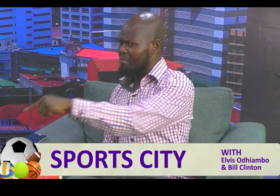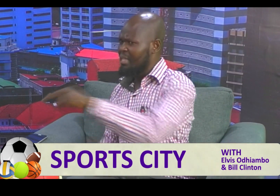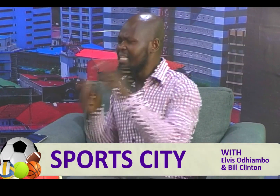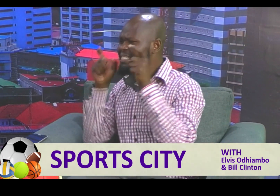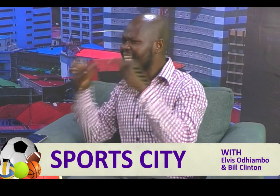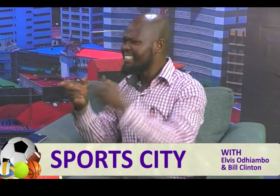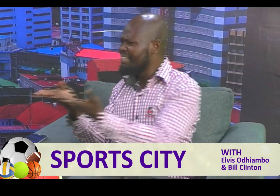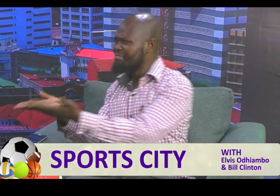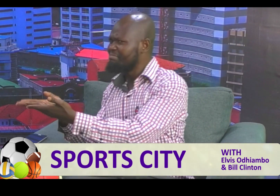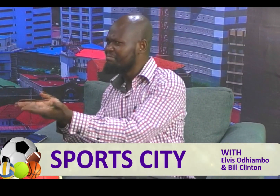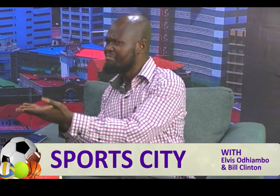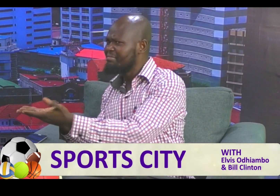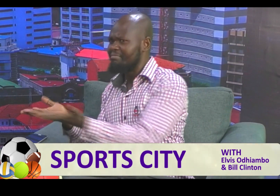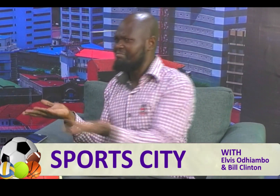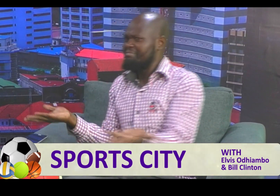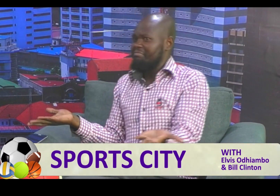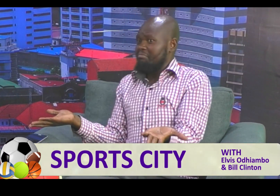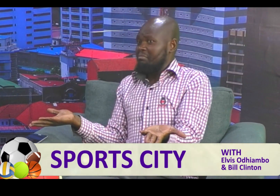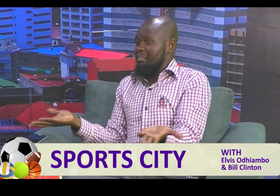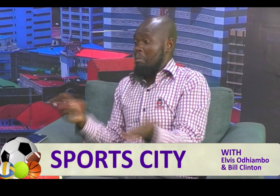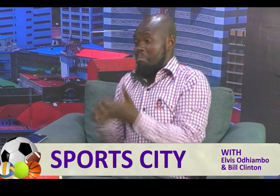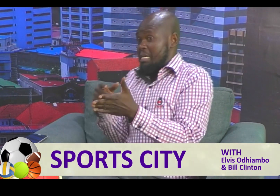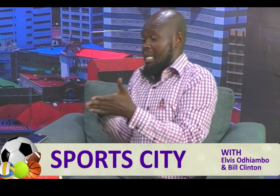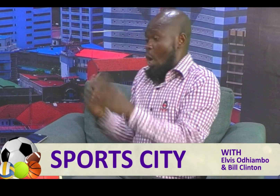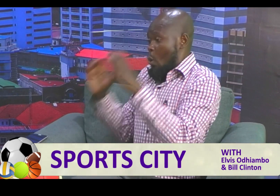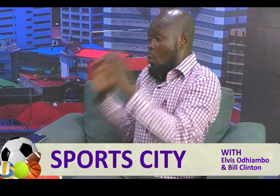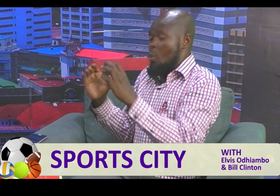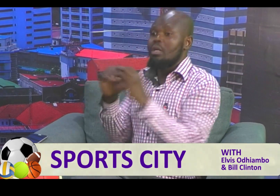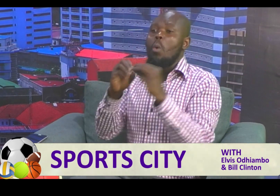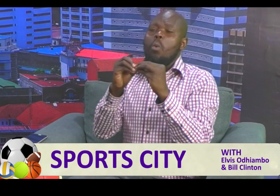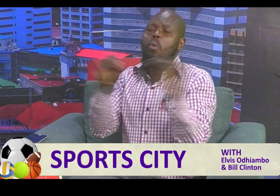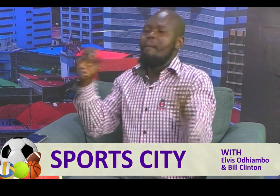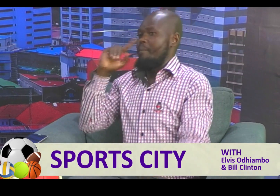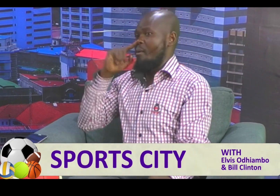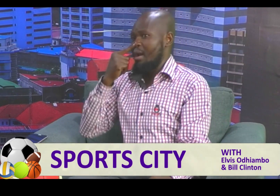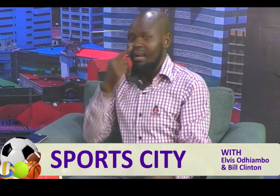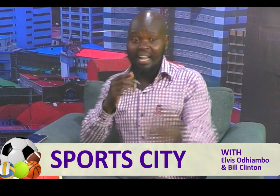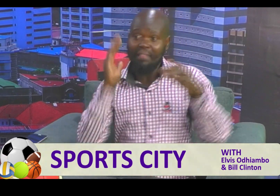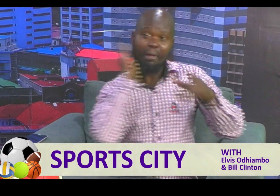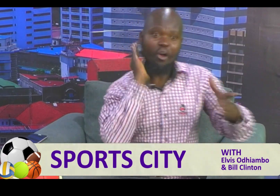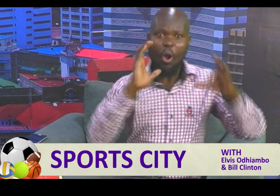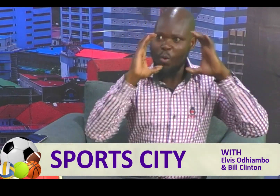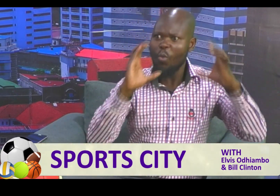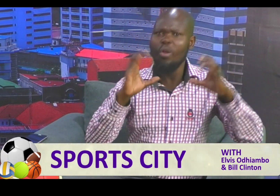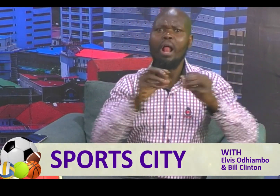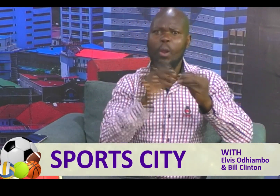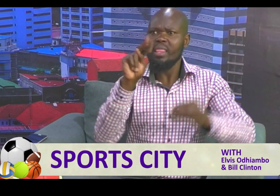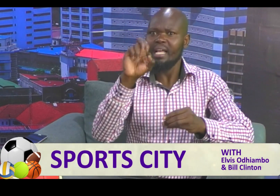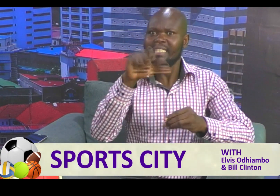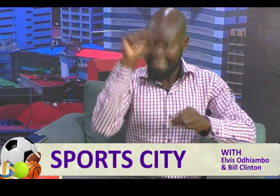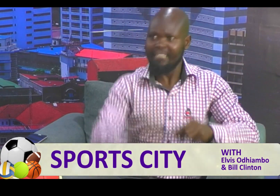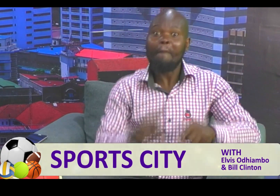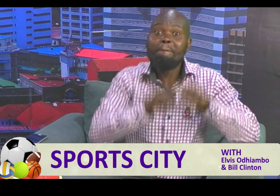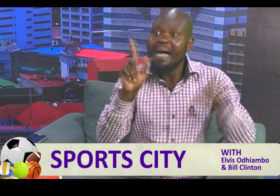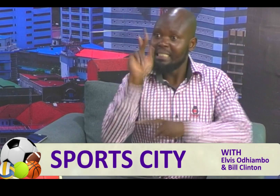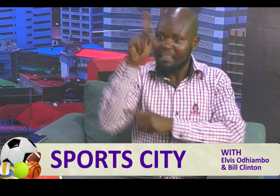But I can surely tell you that Muranga Seals are confident. They have the confidence enough, the